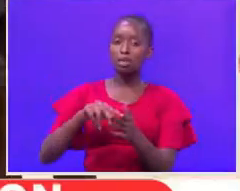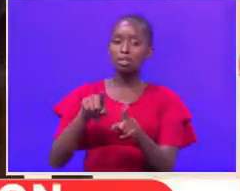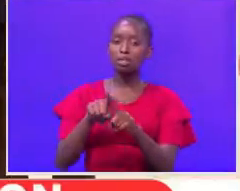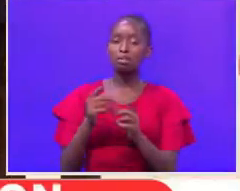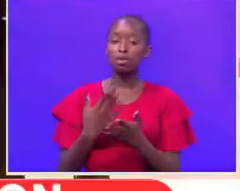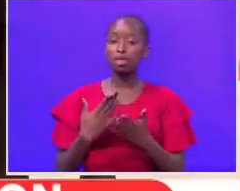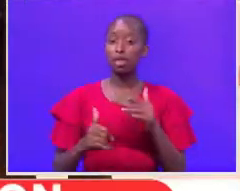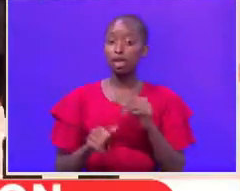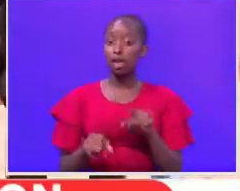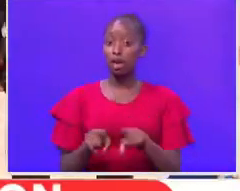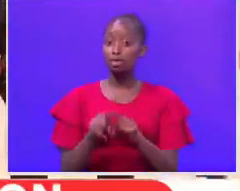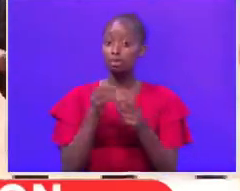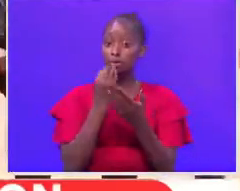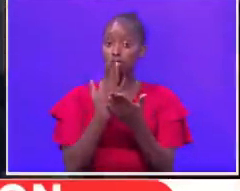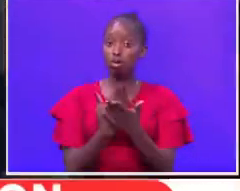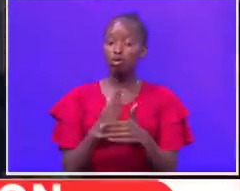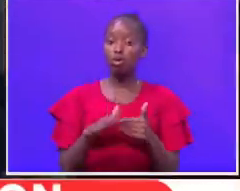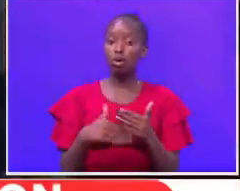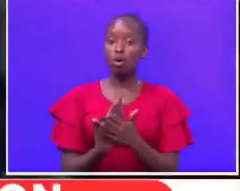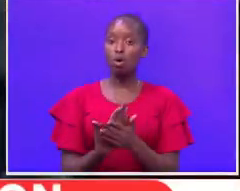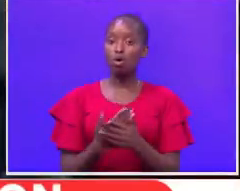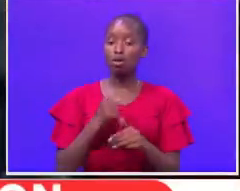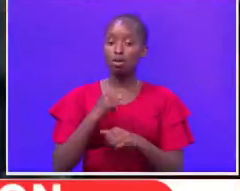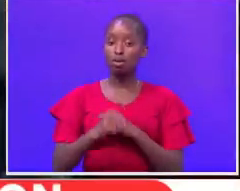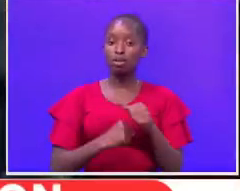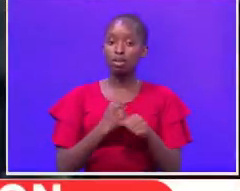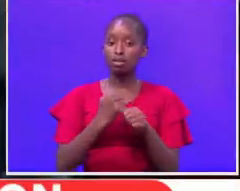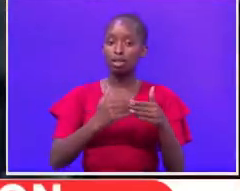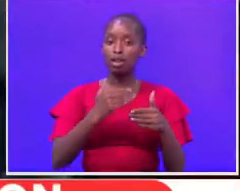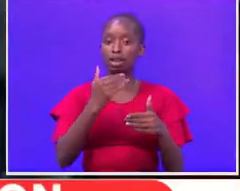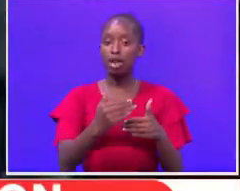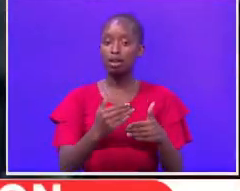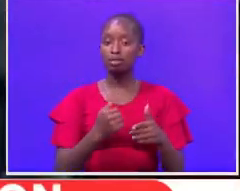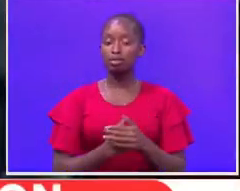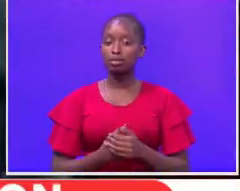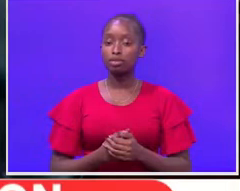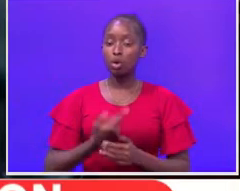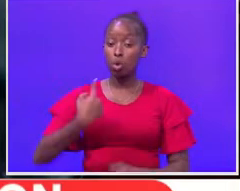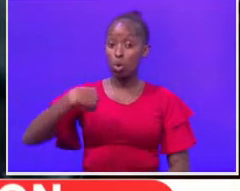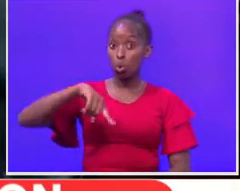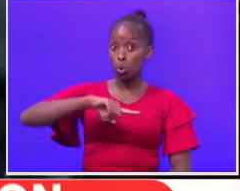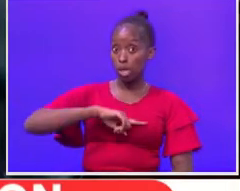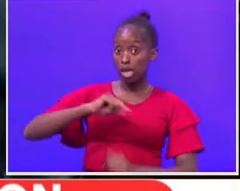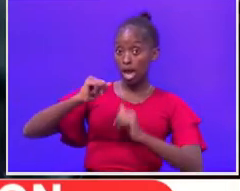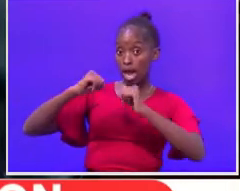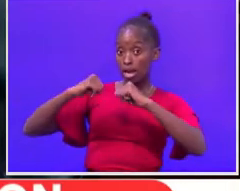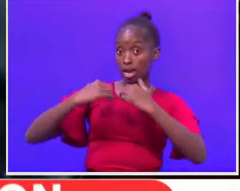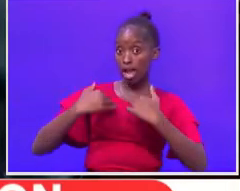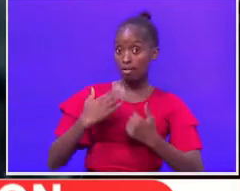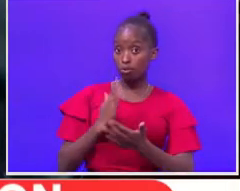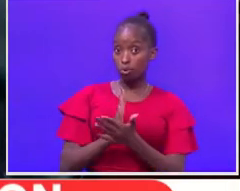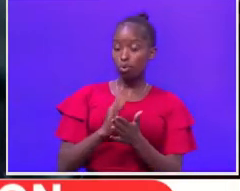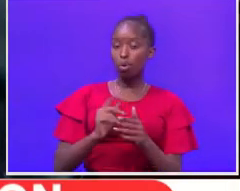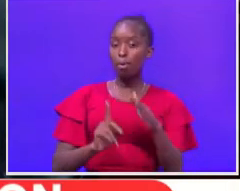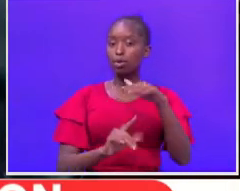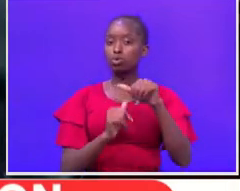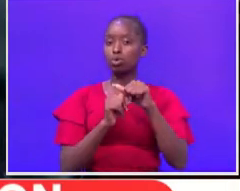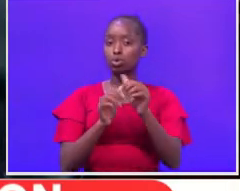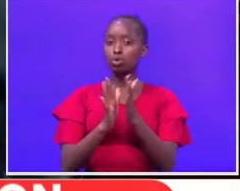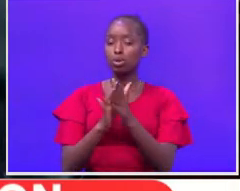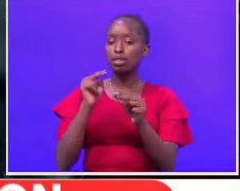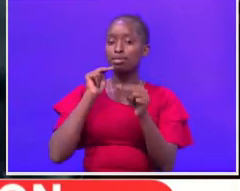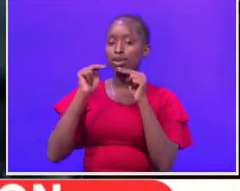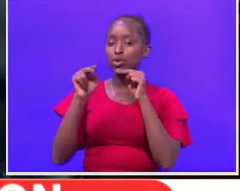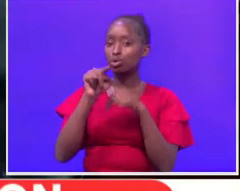that has proven futile for years. So we have agreed that the ministry will proceed with the negotiations, because